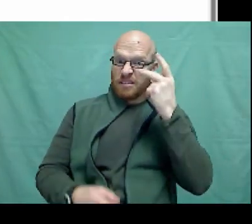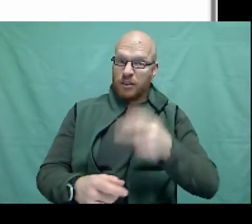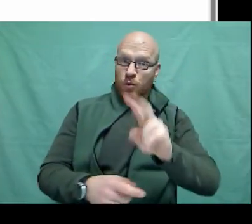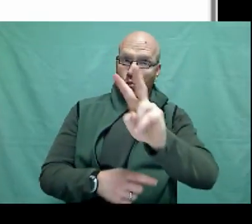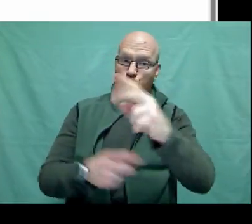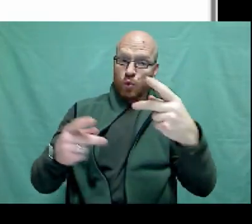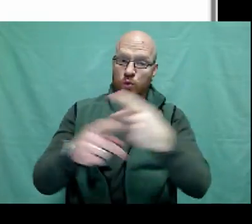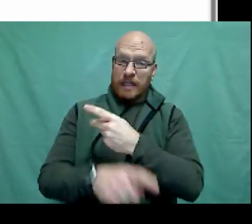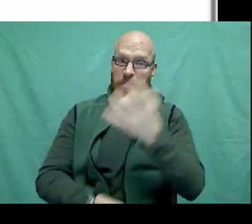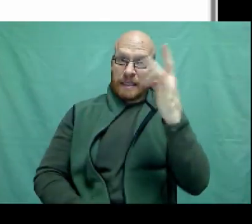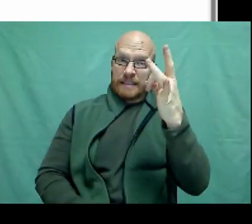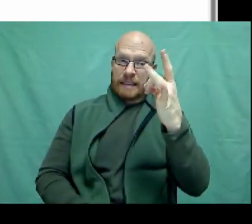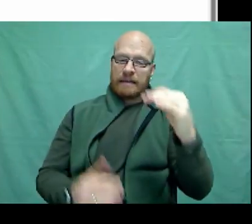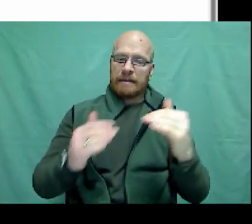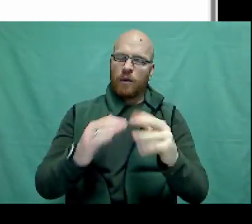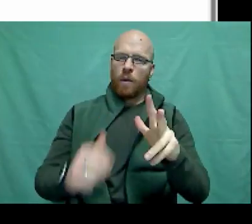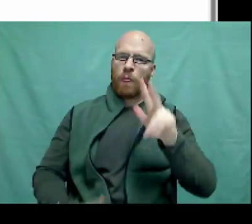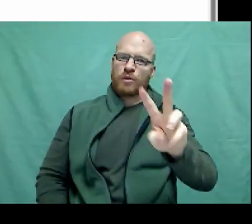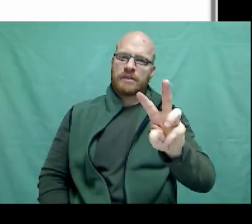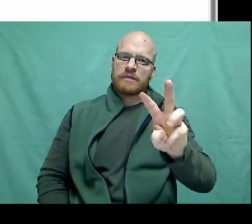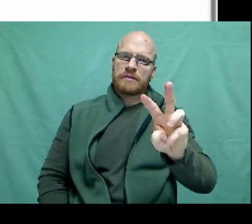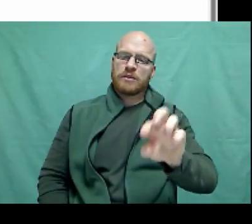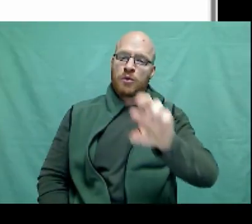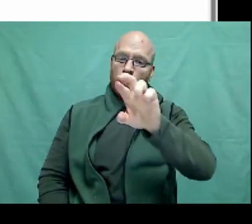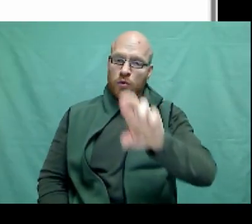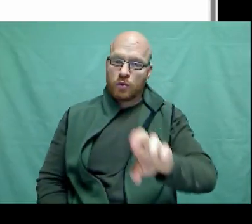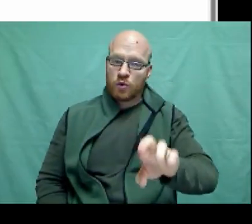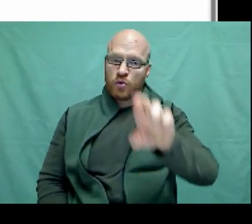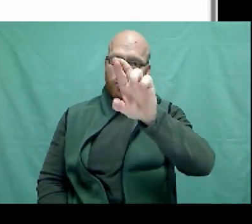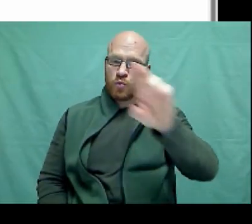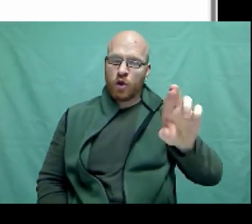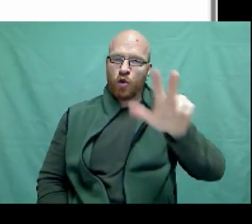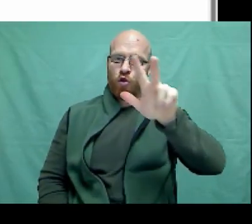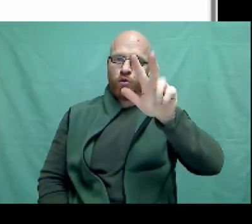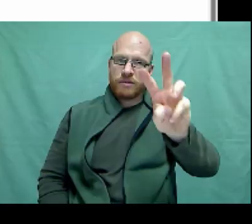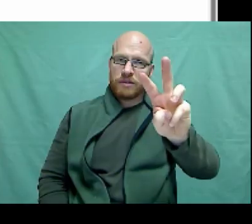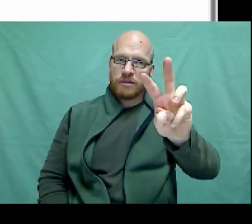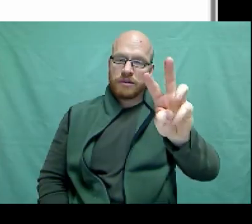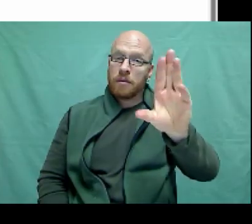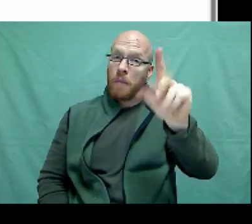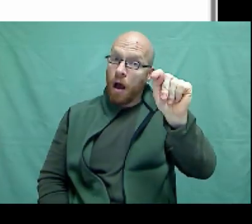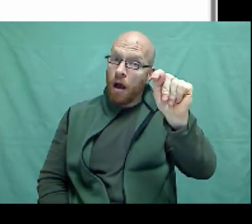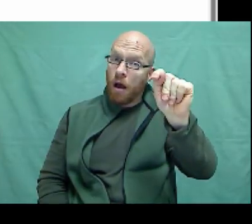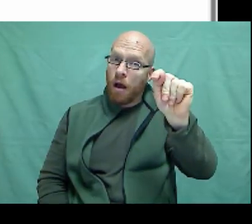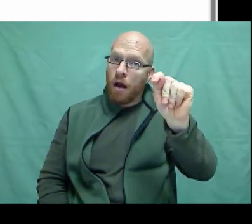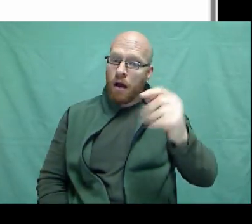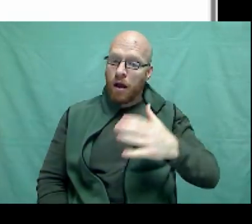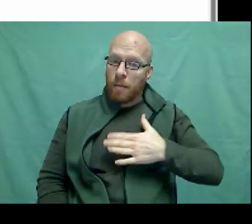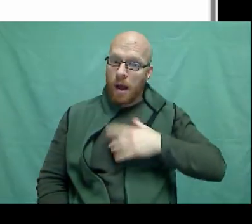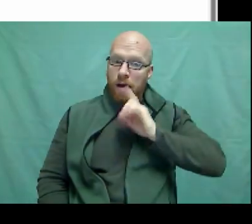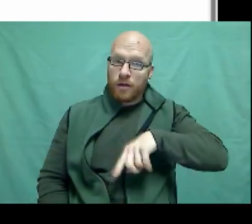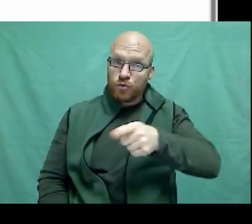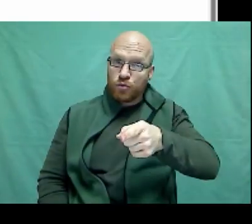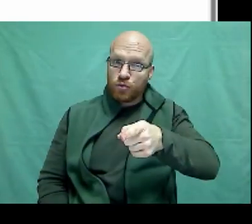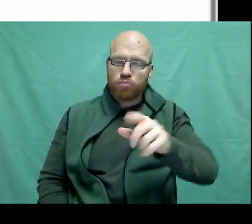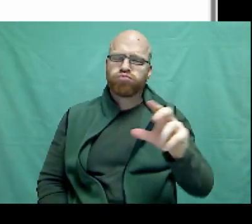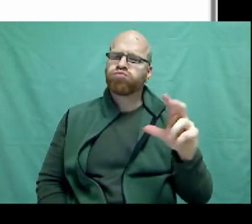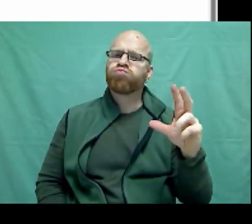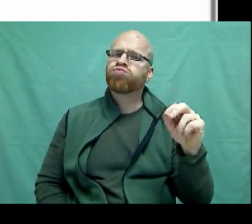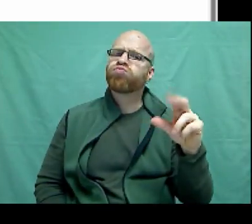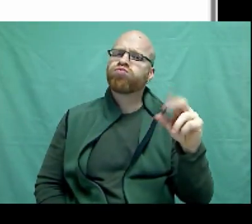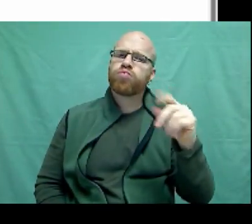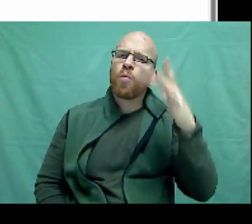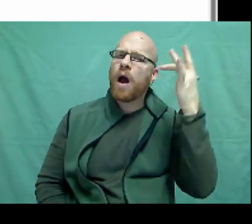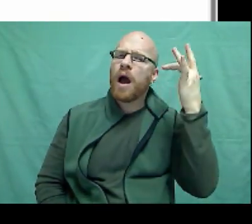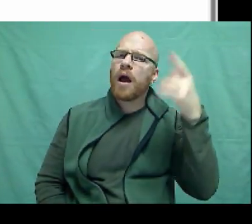Okay, now we can see here we have 2 times 18 equals 36. So the square root of 36. Now understand, this isn't